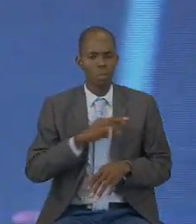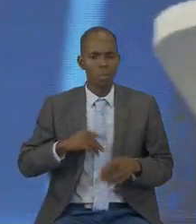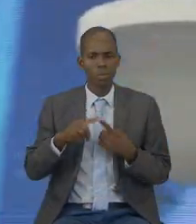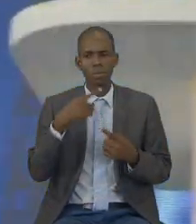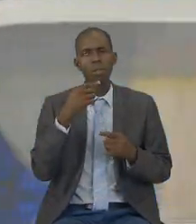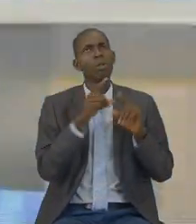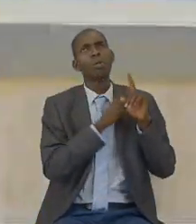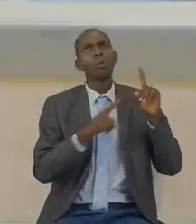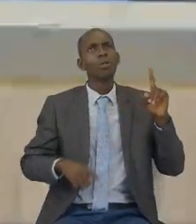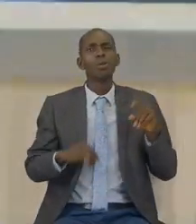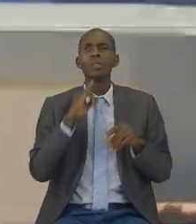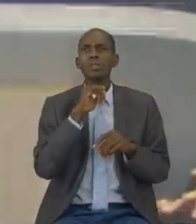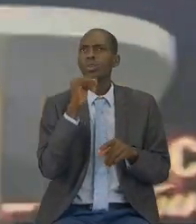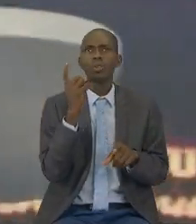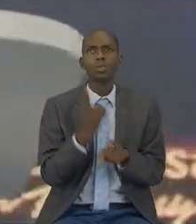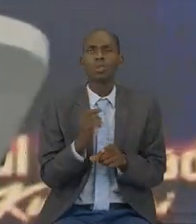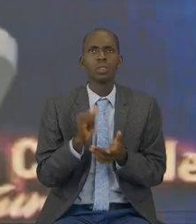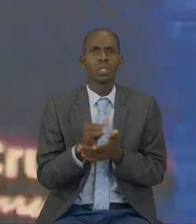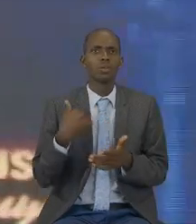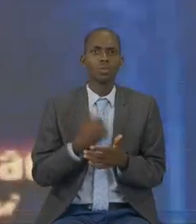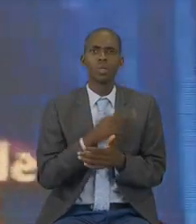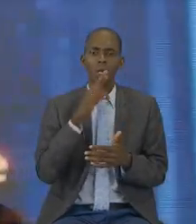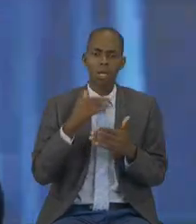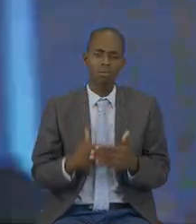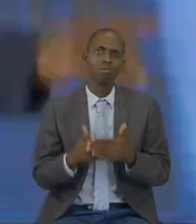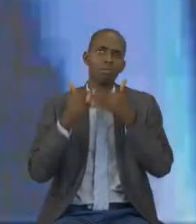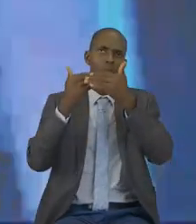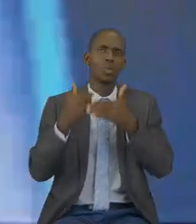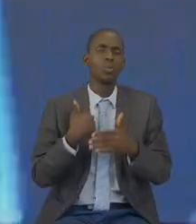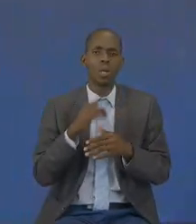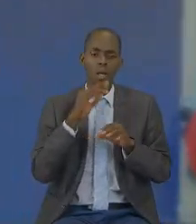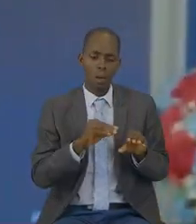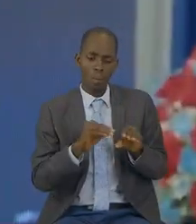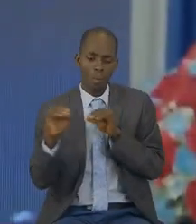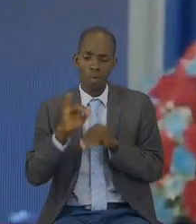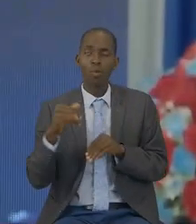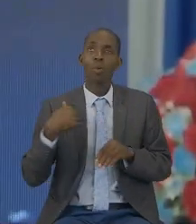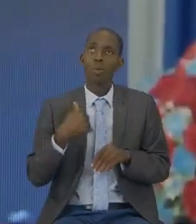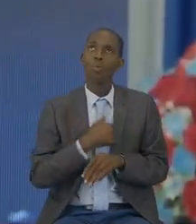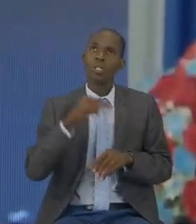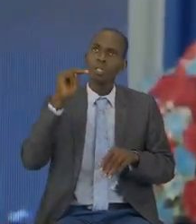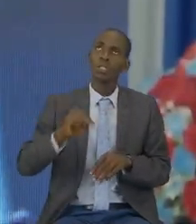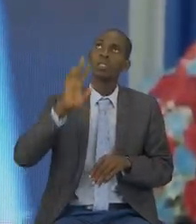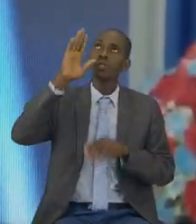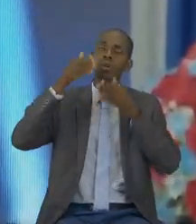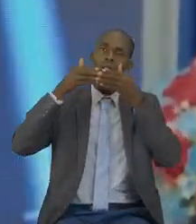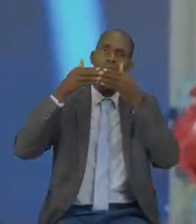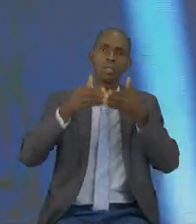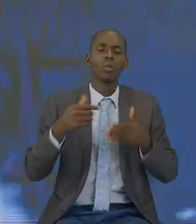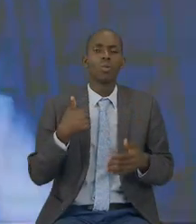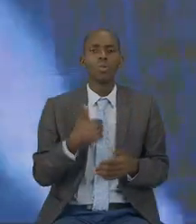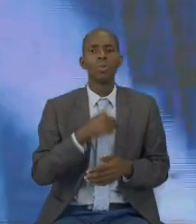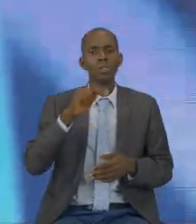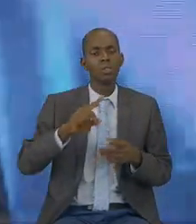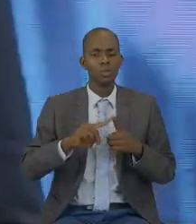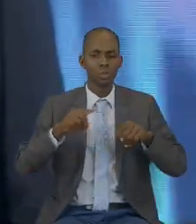not just that we're advancing, it's not just that we're moving, we need your guidance. We need to go